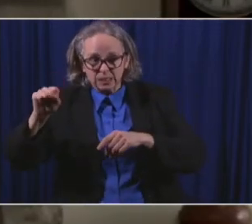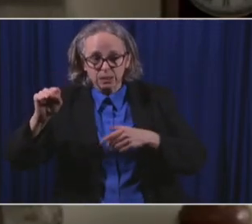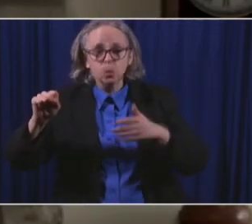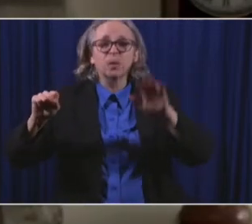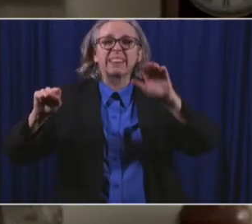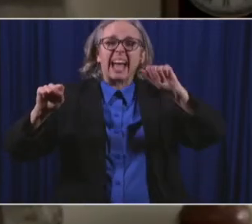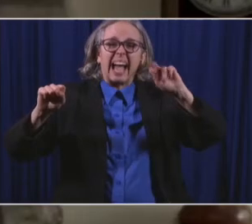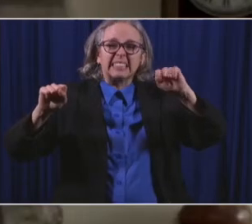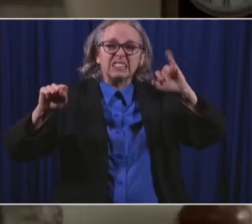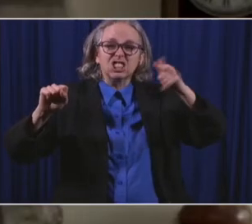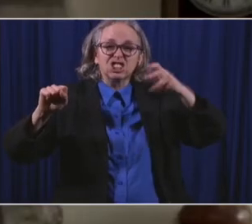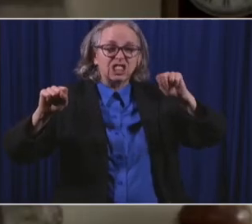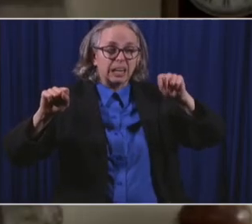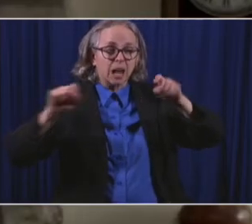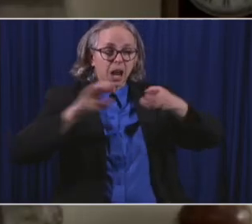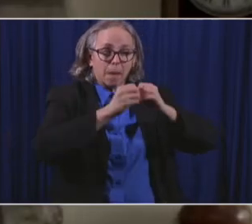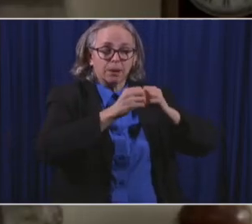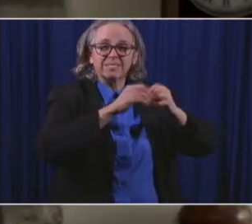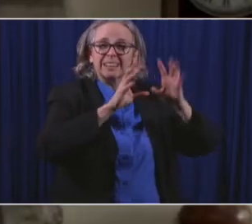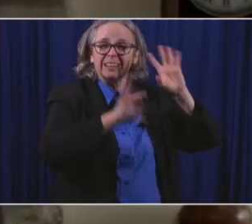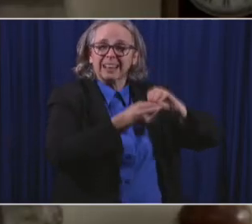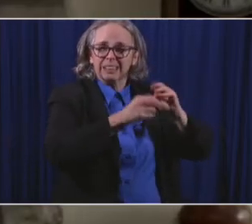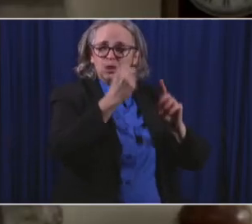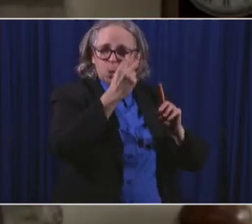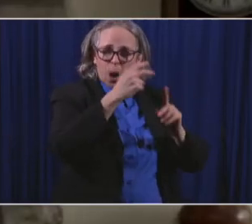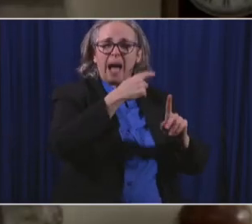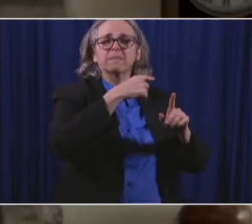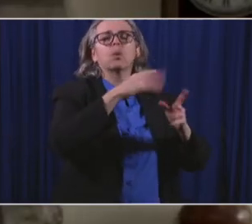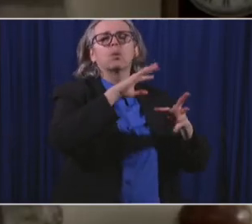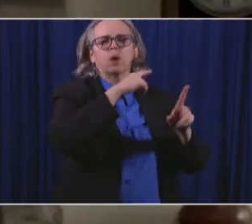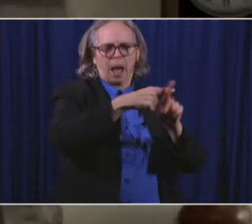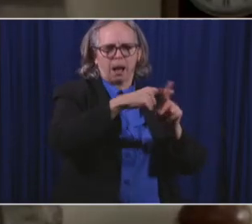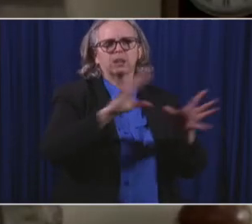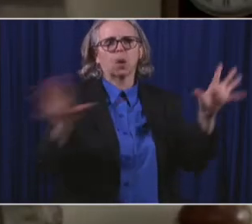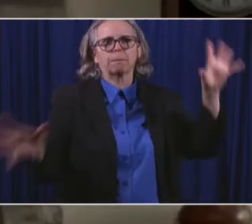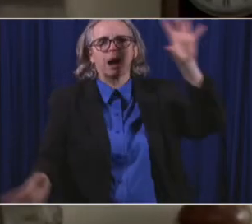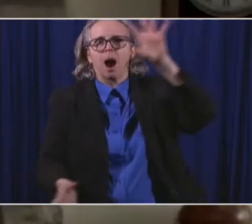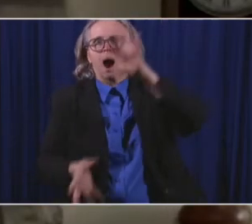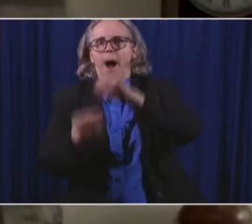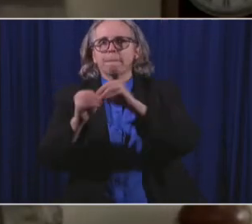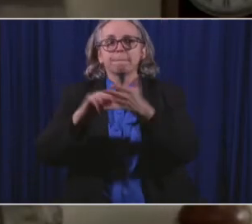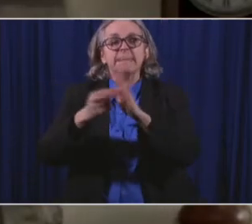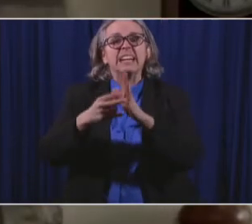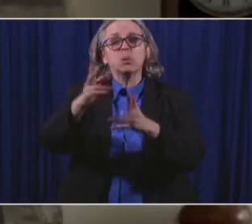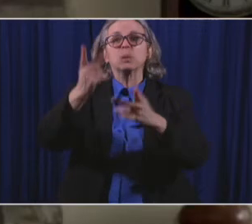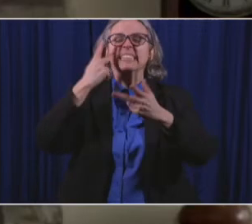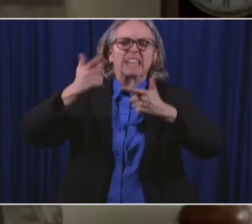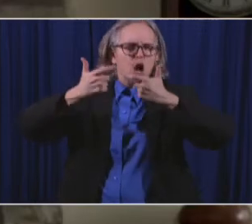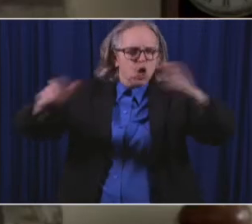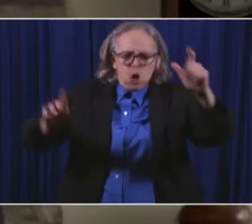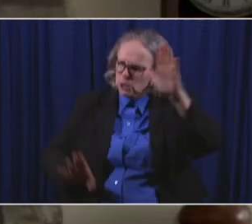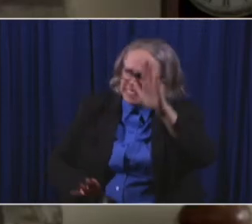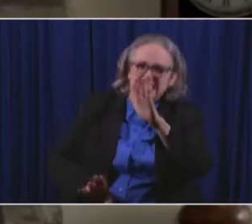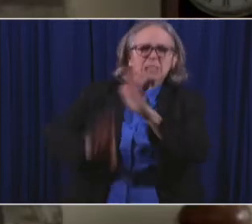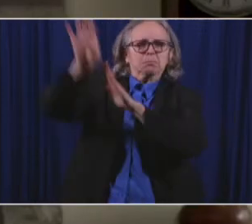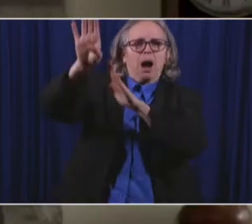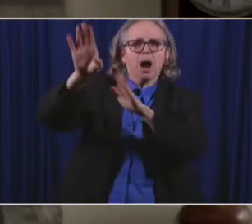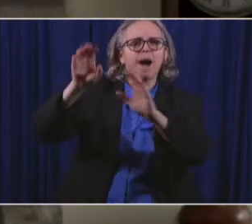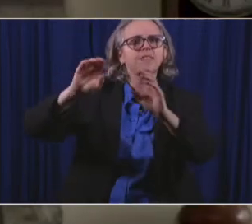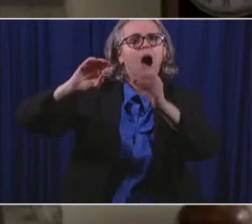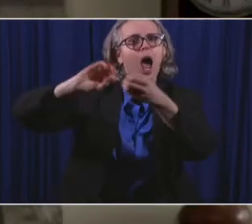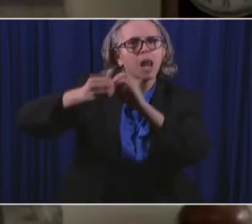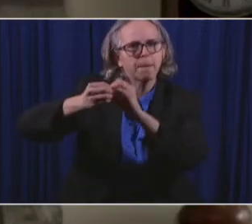cases tomorrow, and it obviously will be a very significant spike. These cases will be assigned then to their